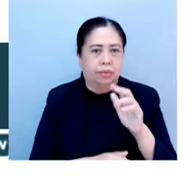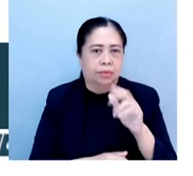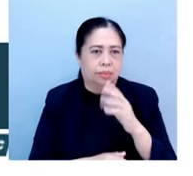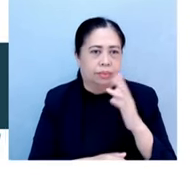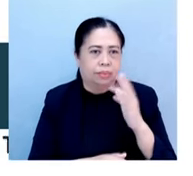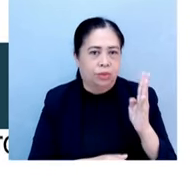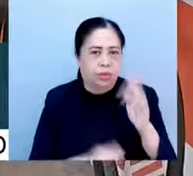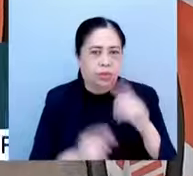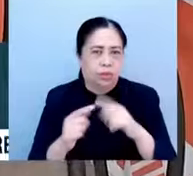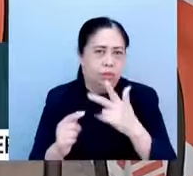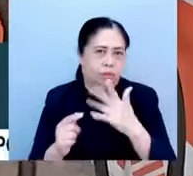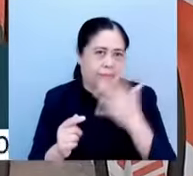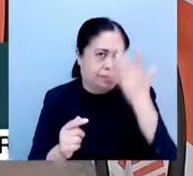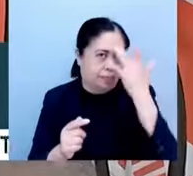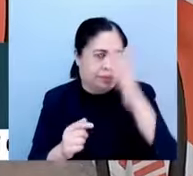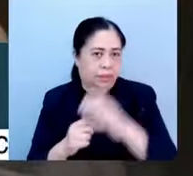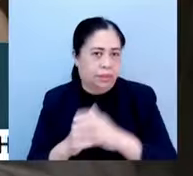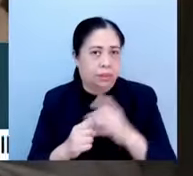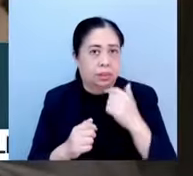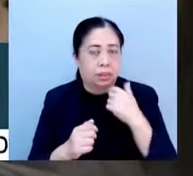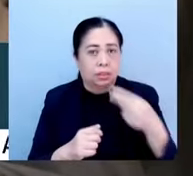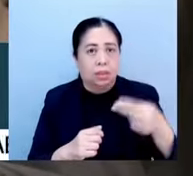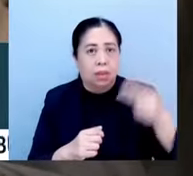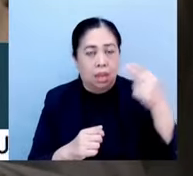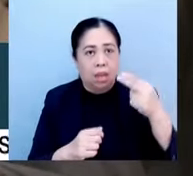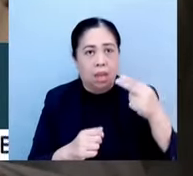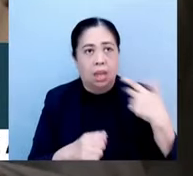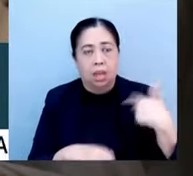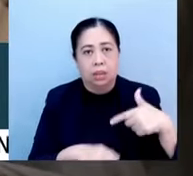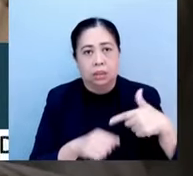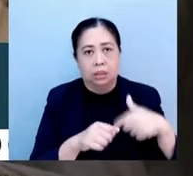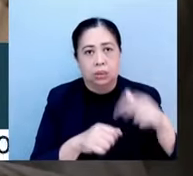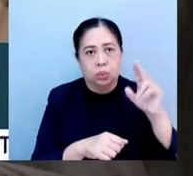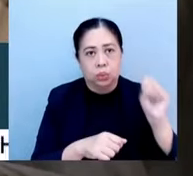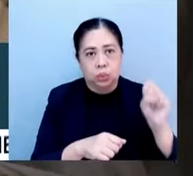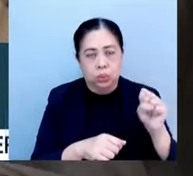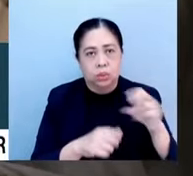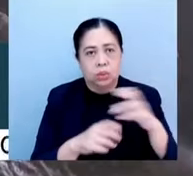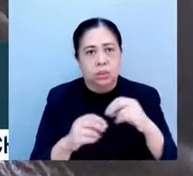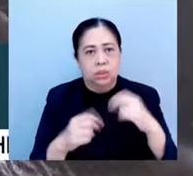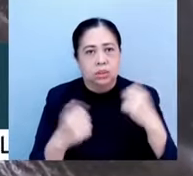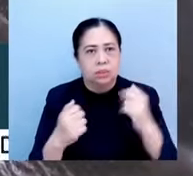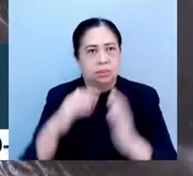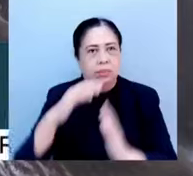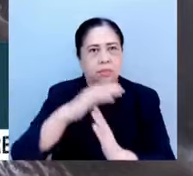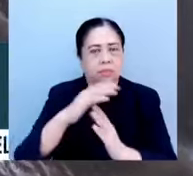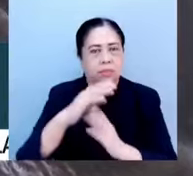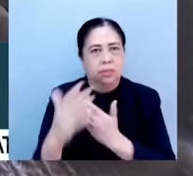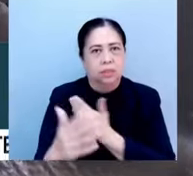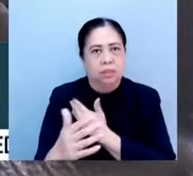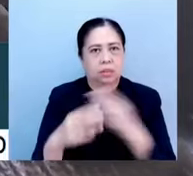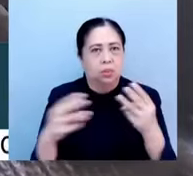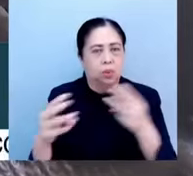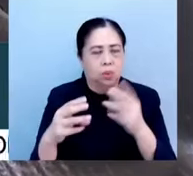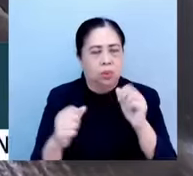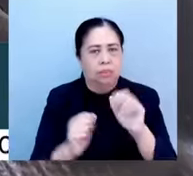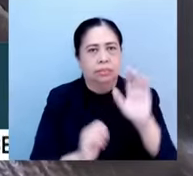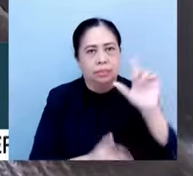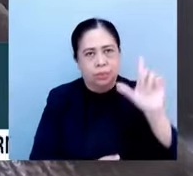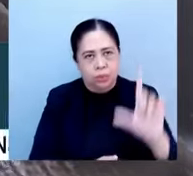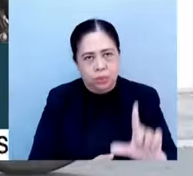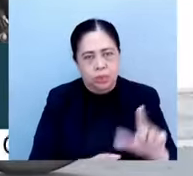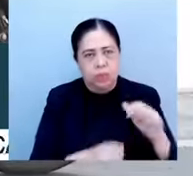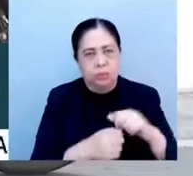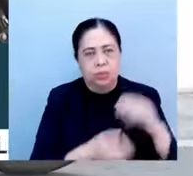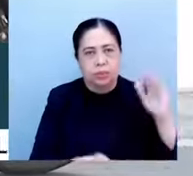Energy Department earlier said higher crude supply in the U.S. and a possible ceasefire in the Gaza war led to lower diesel and